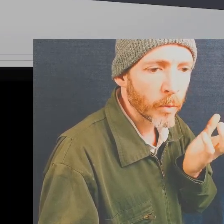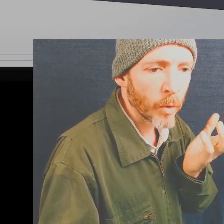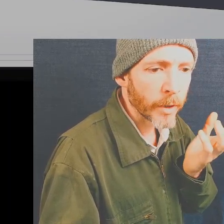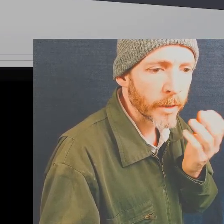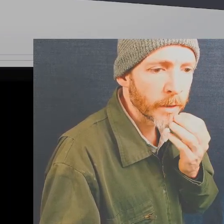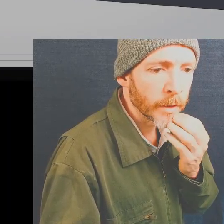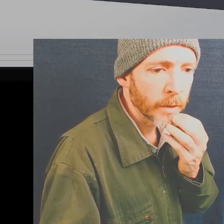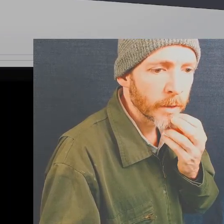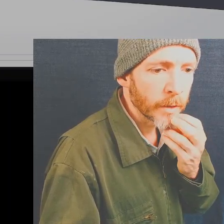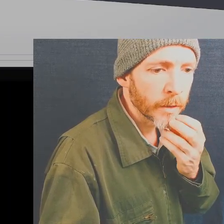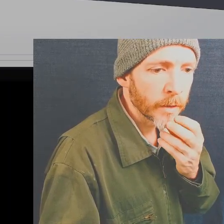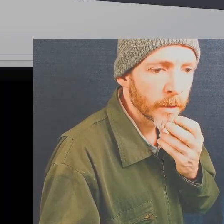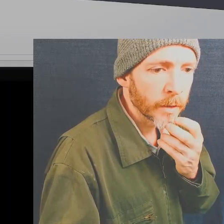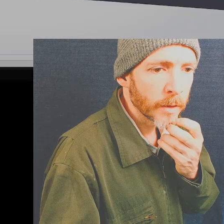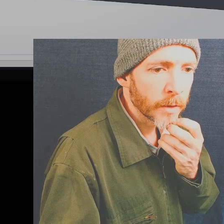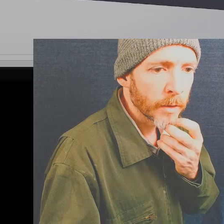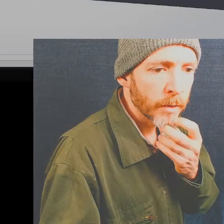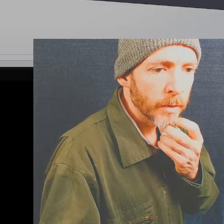How do I get a warning?